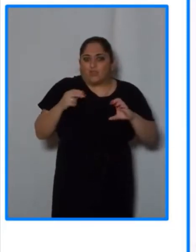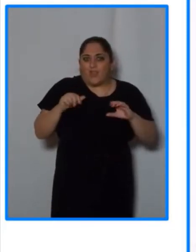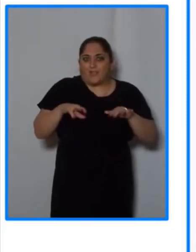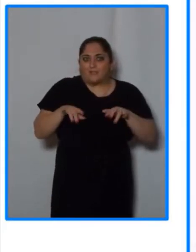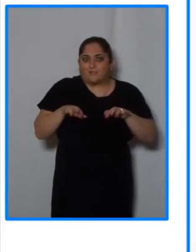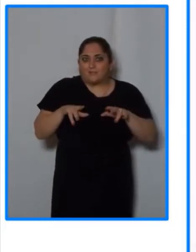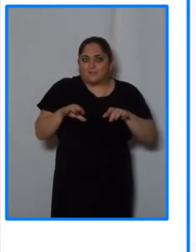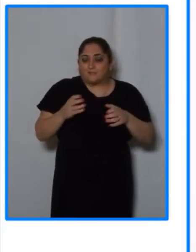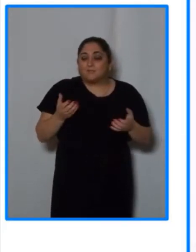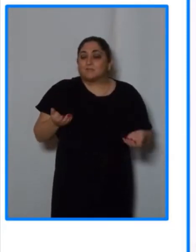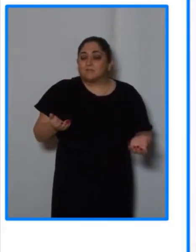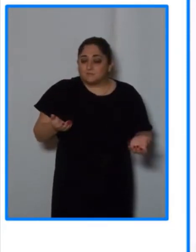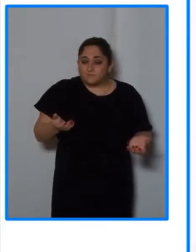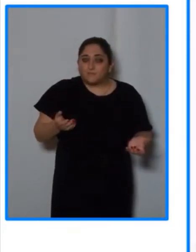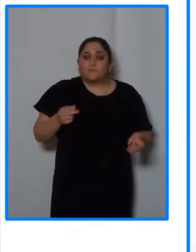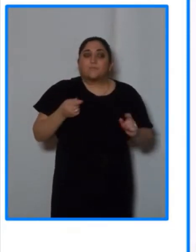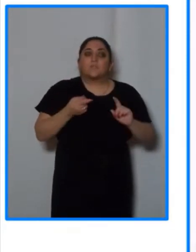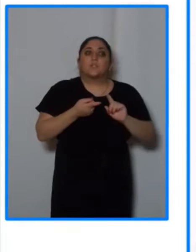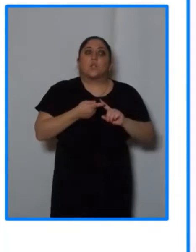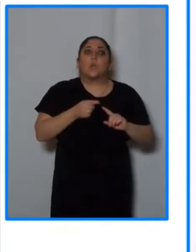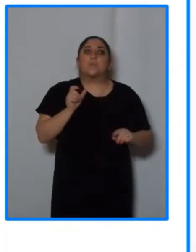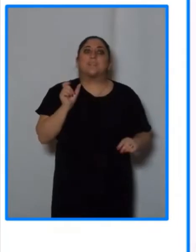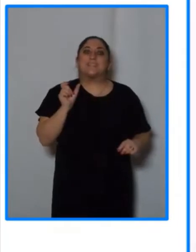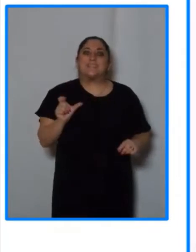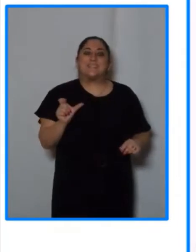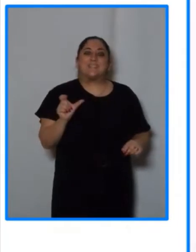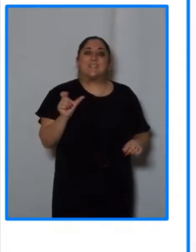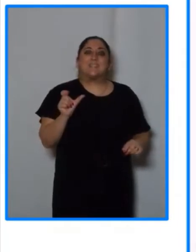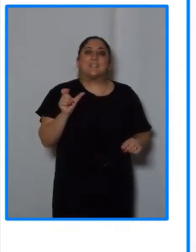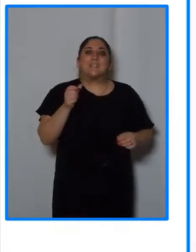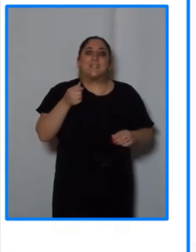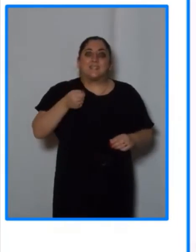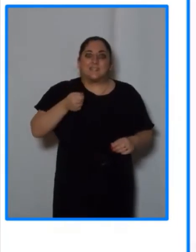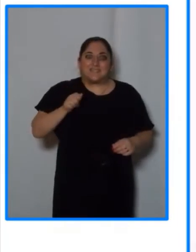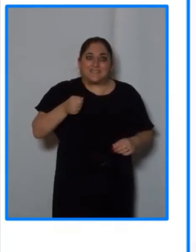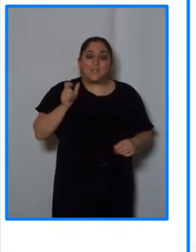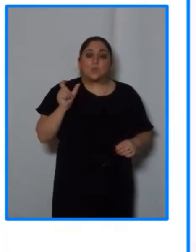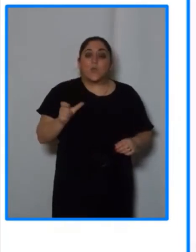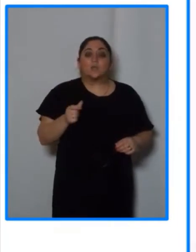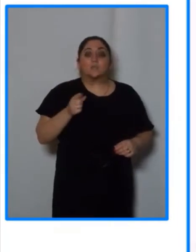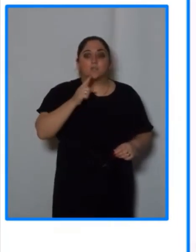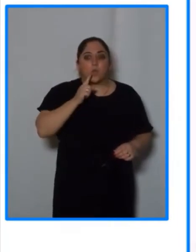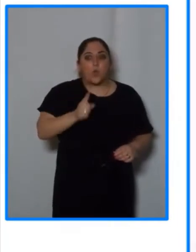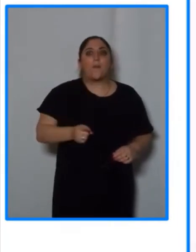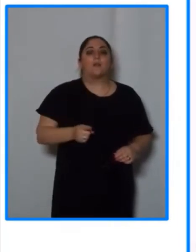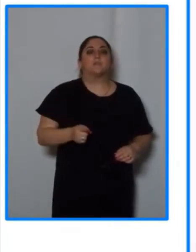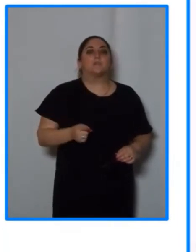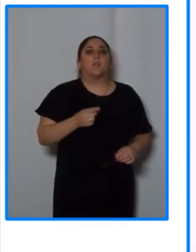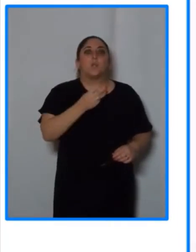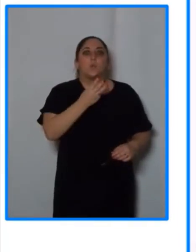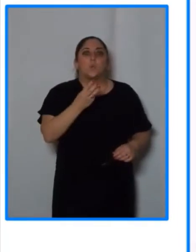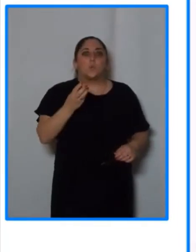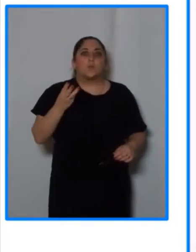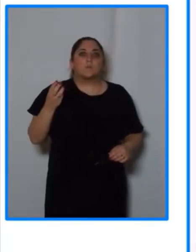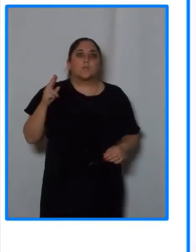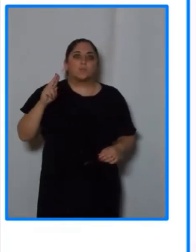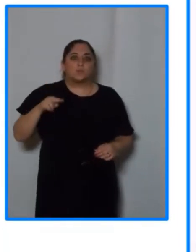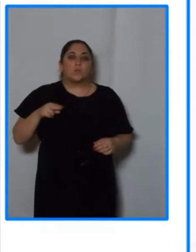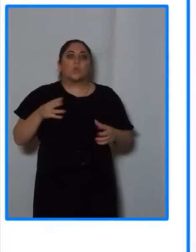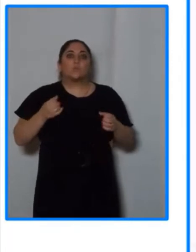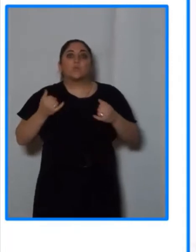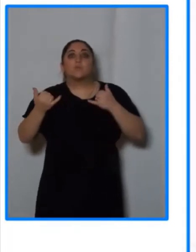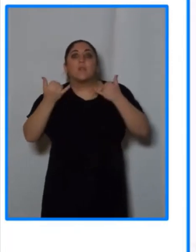hotline reps and keyword commands to operate with web applications. And also websites that provide